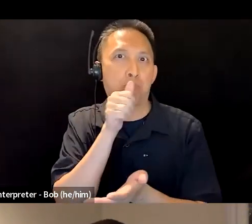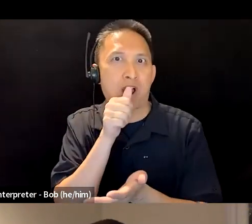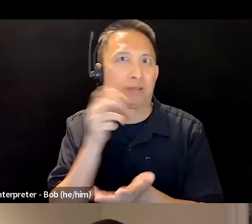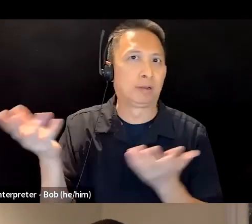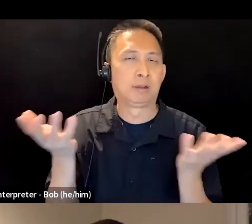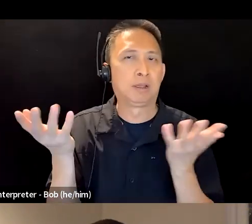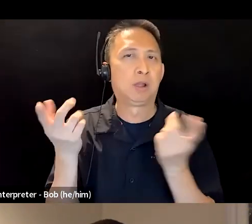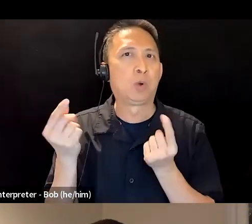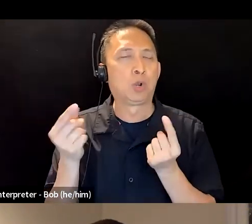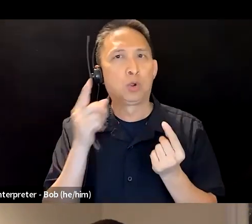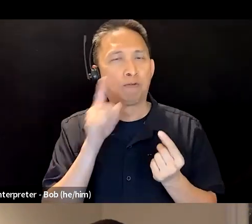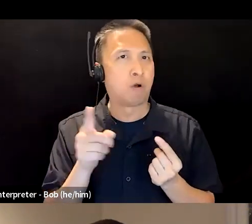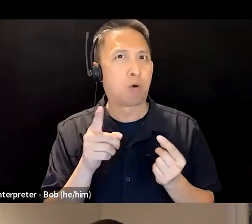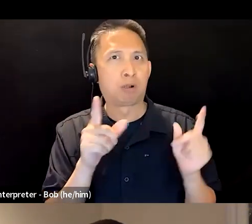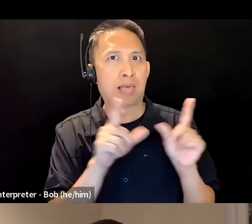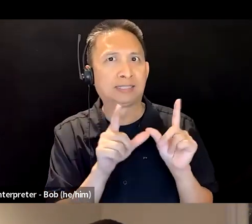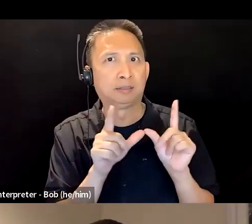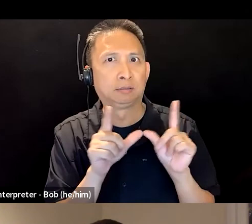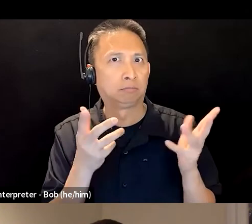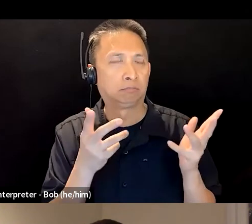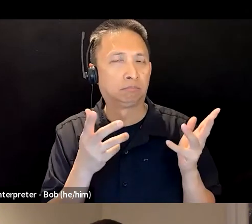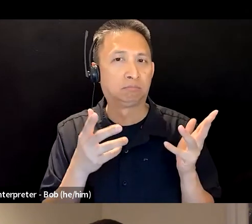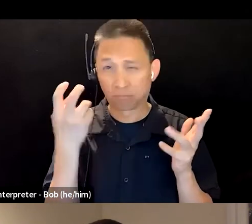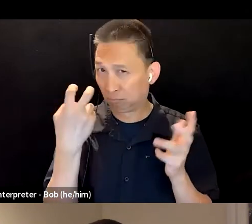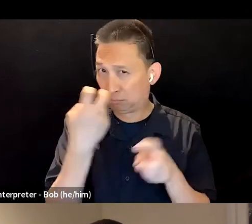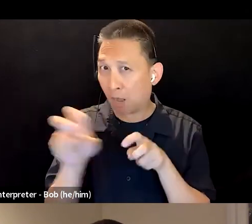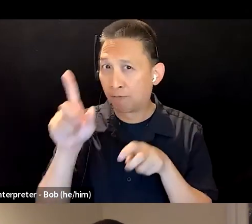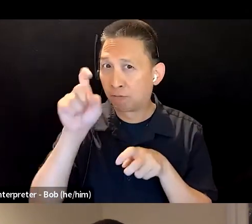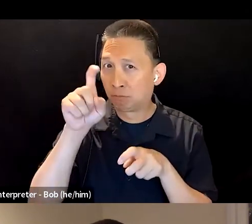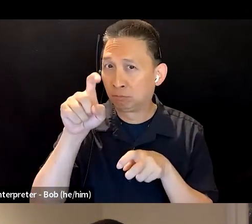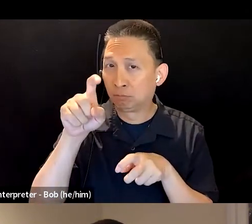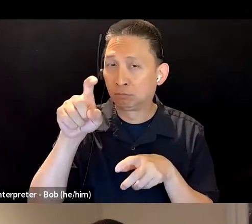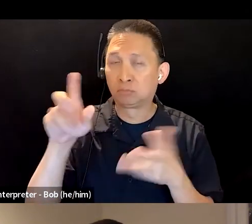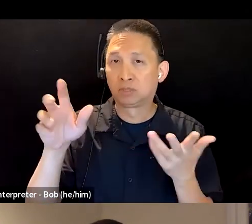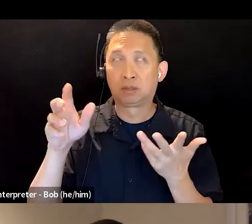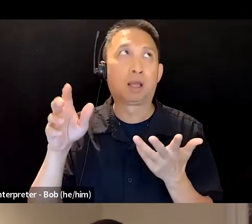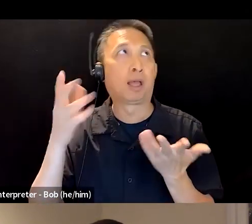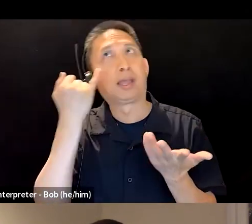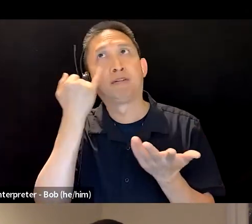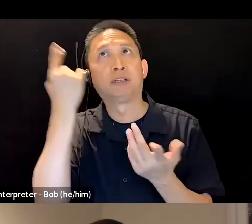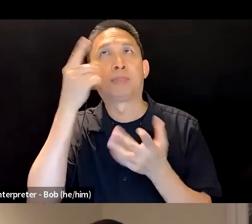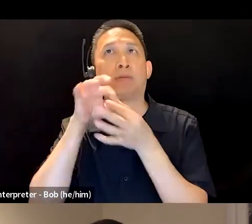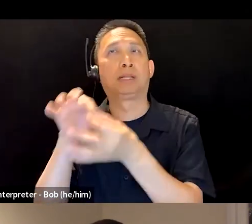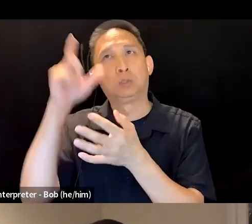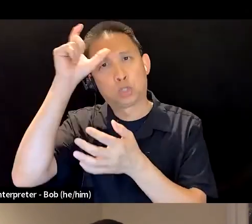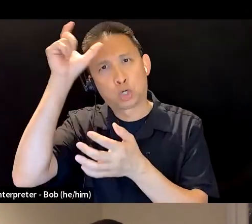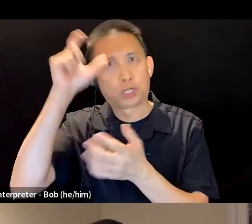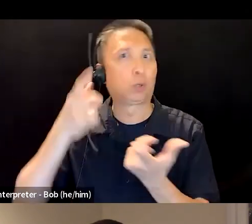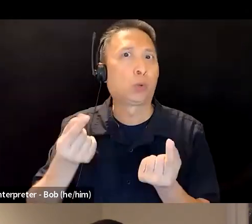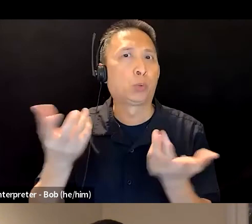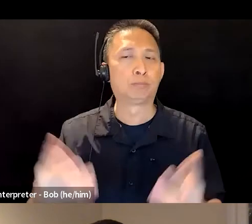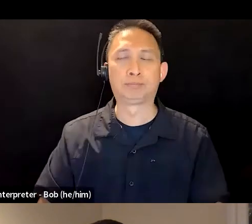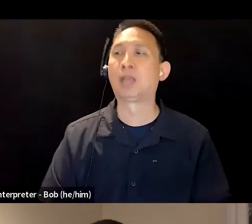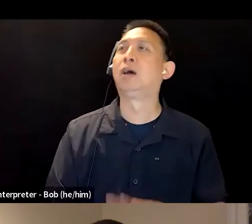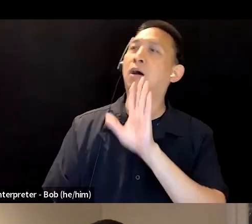foreign or a subject matter that might be, say, from Turkey. How do you go about? Well, the main commissioner is